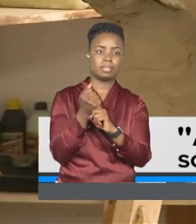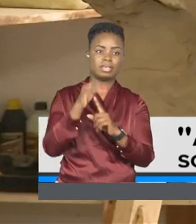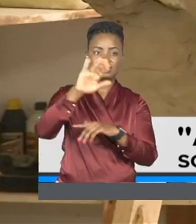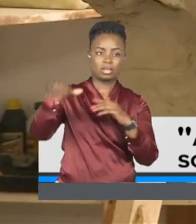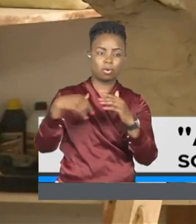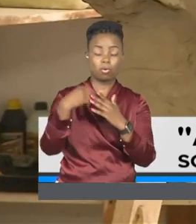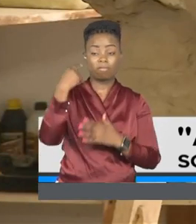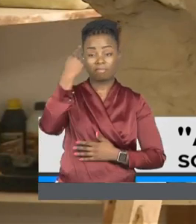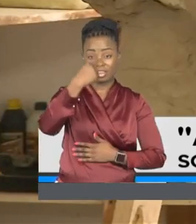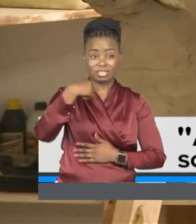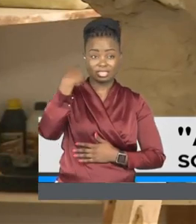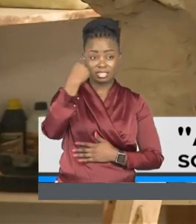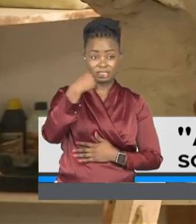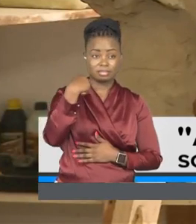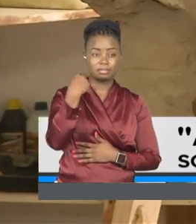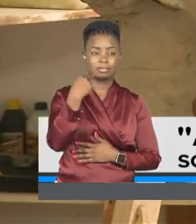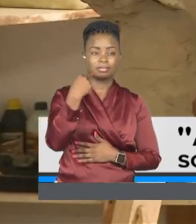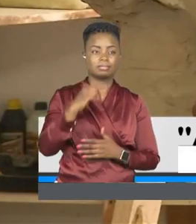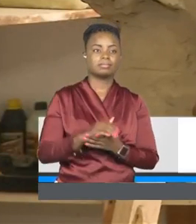face.